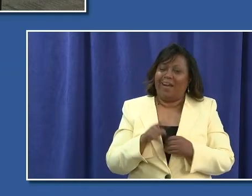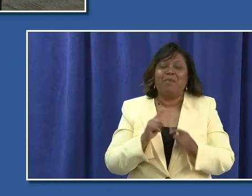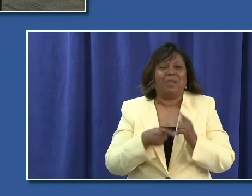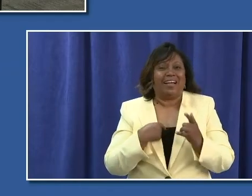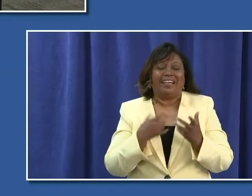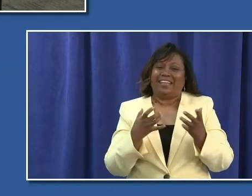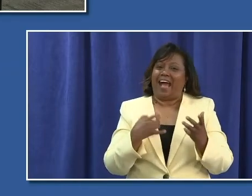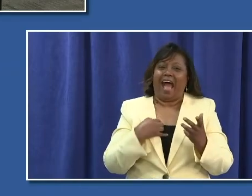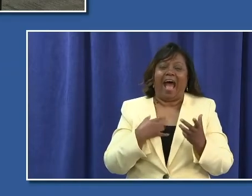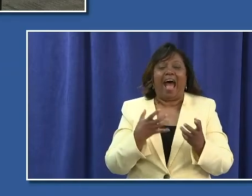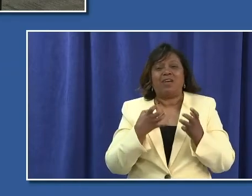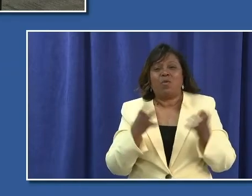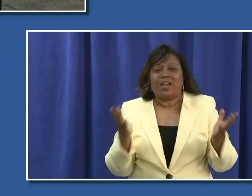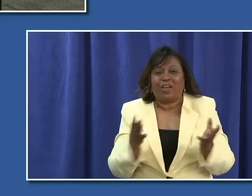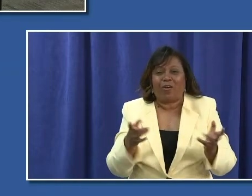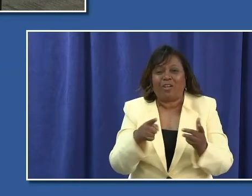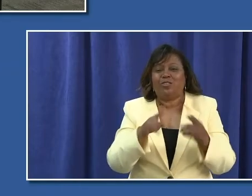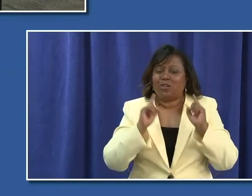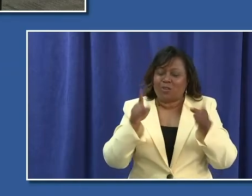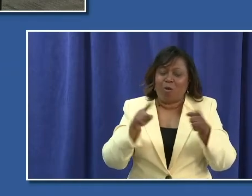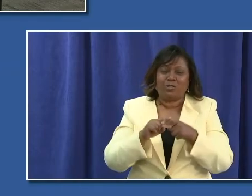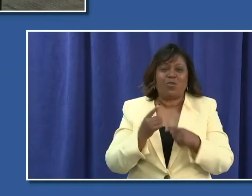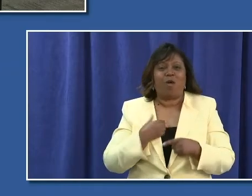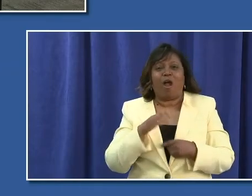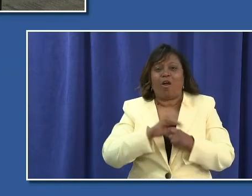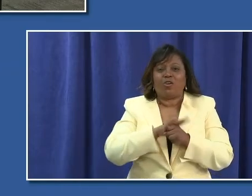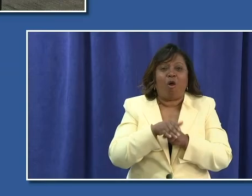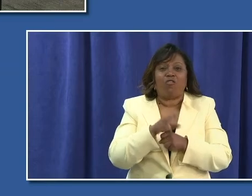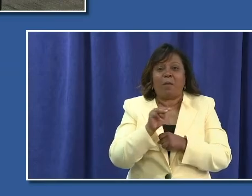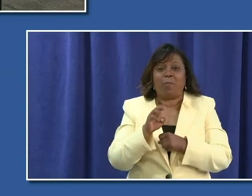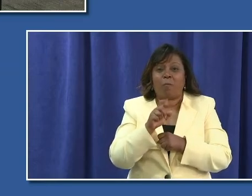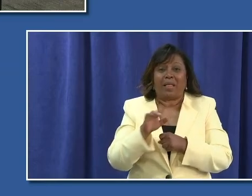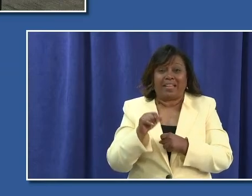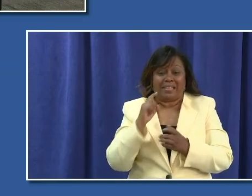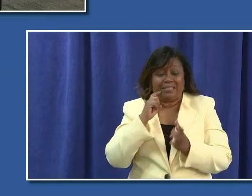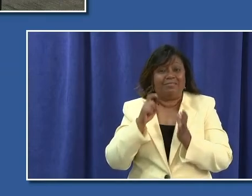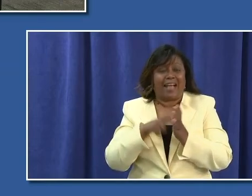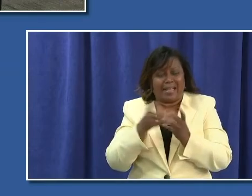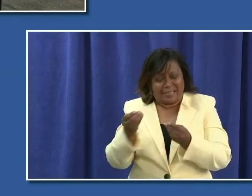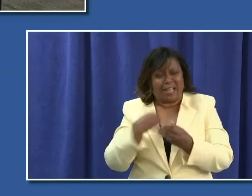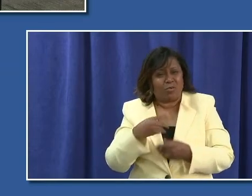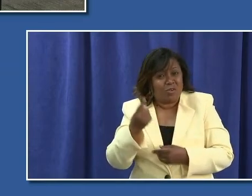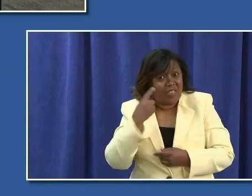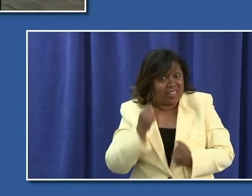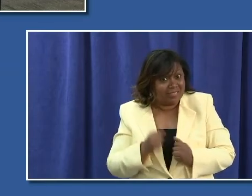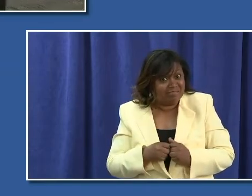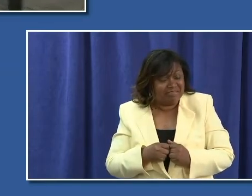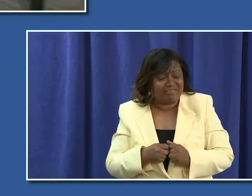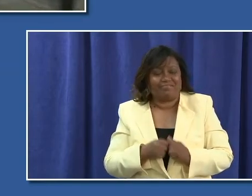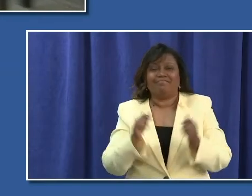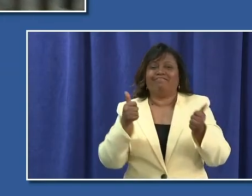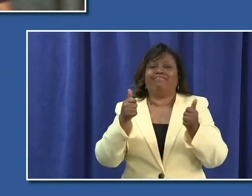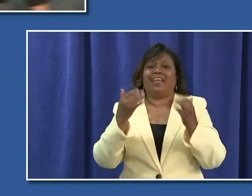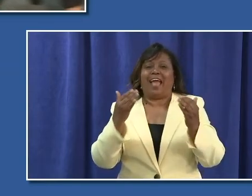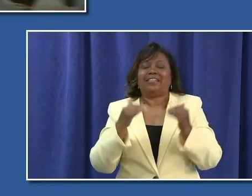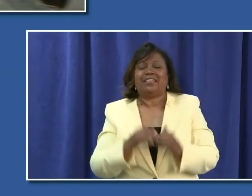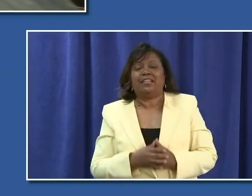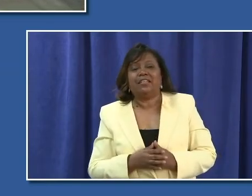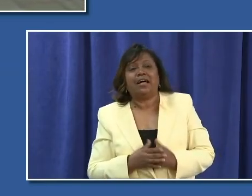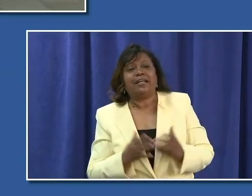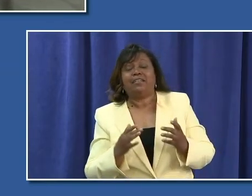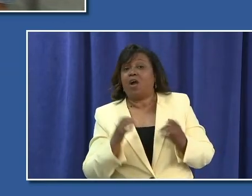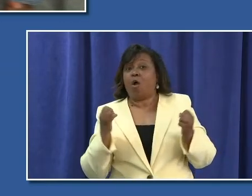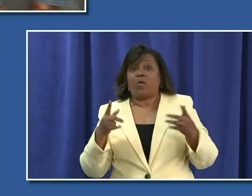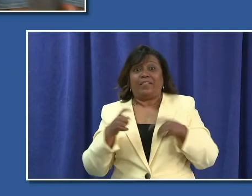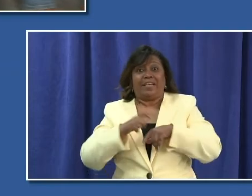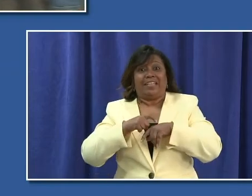but I will encourage you to go to our COVID mobility site and tell us what you think. Excellent. All